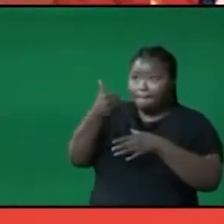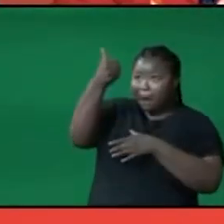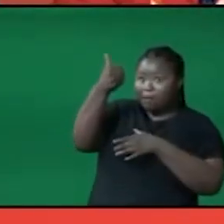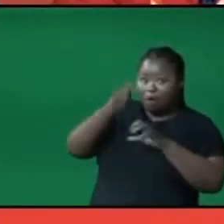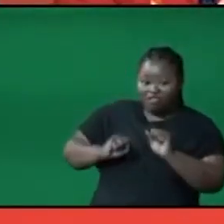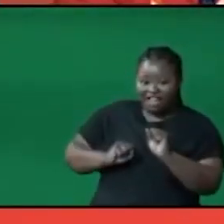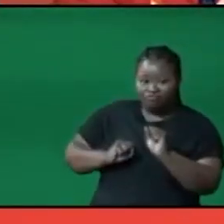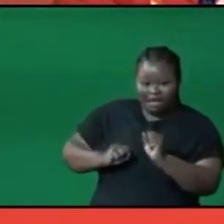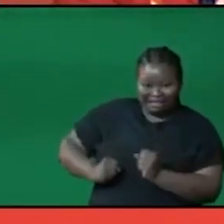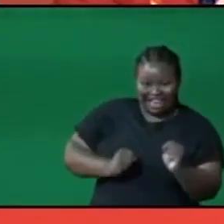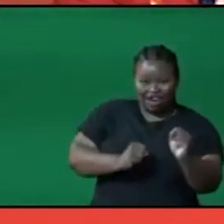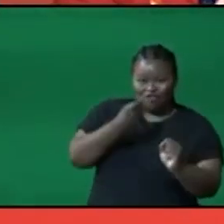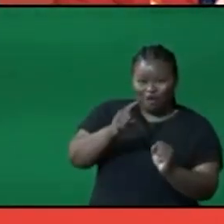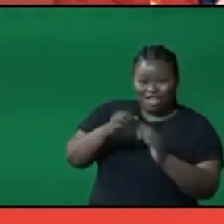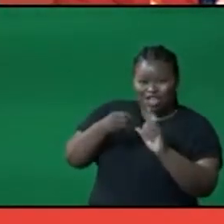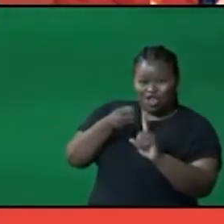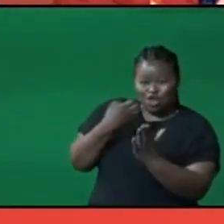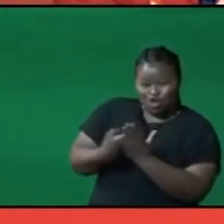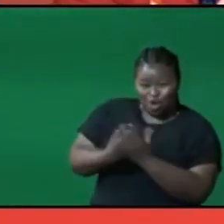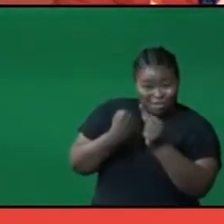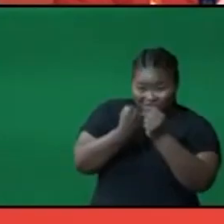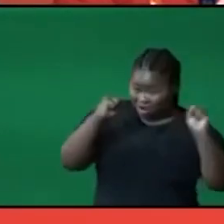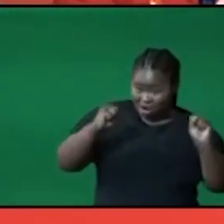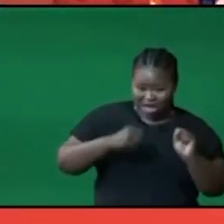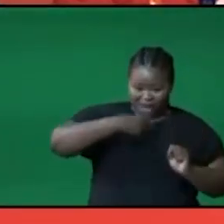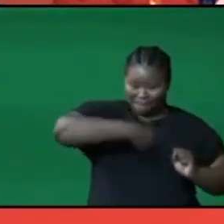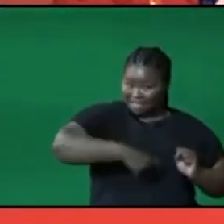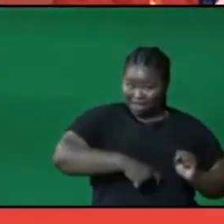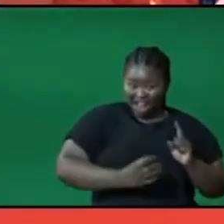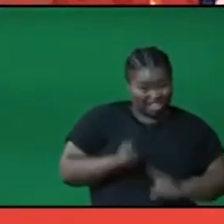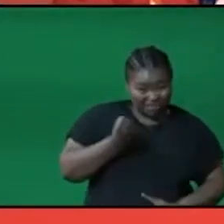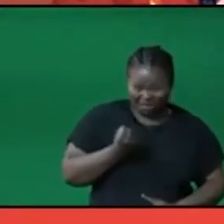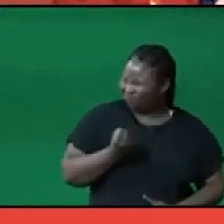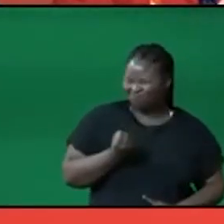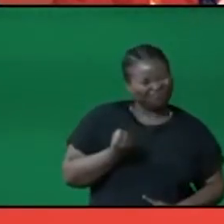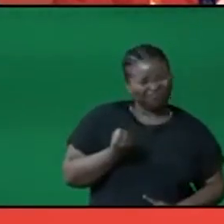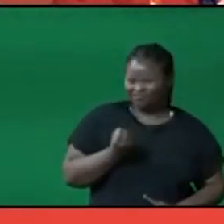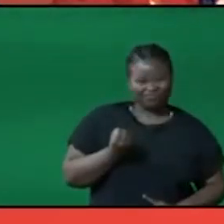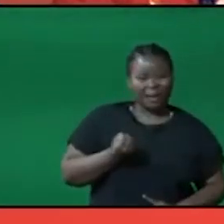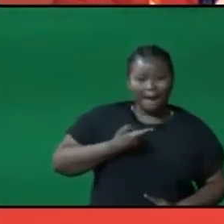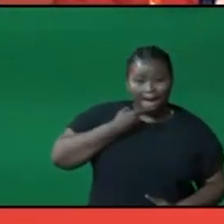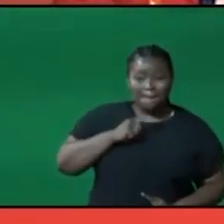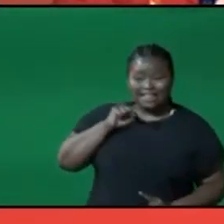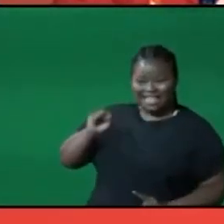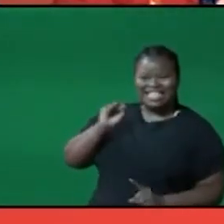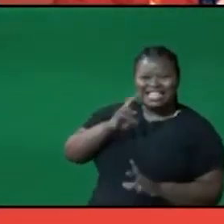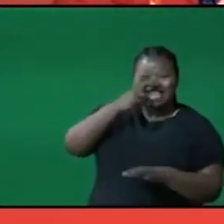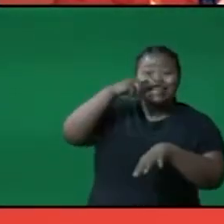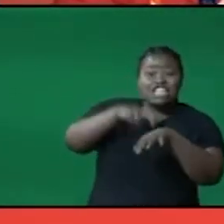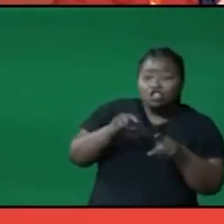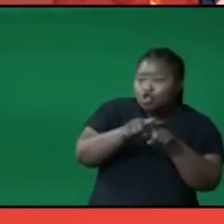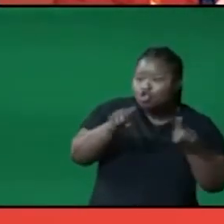struggle for economic freedom is not a personal achievement, but a calling that demands of you to